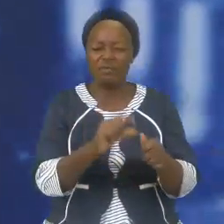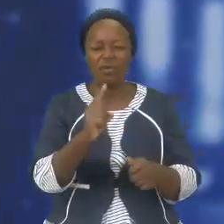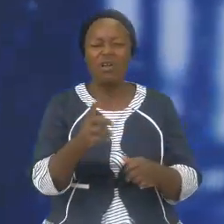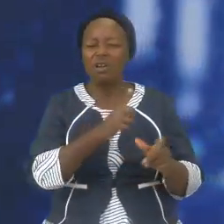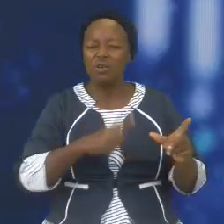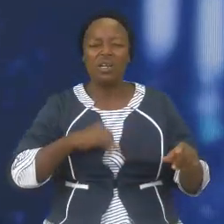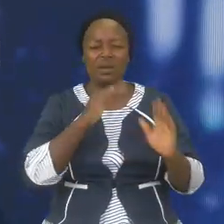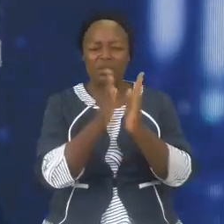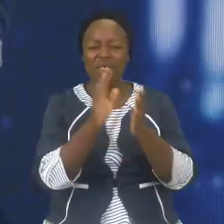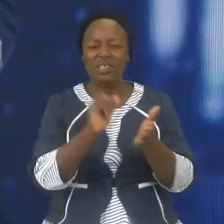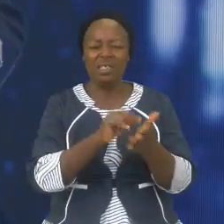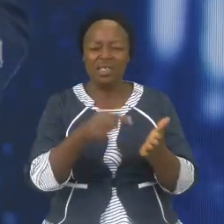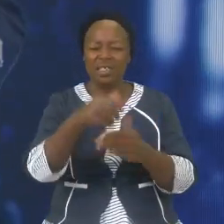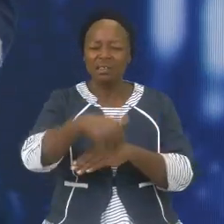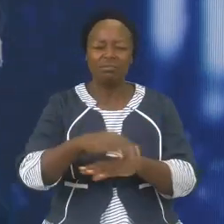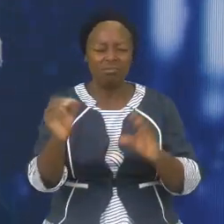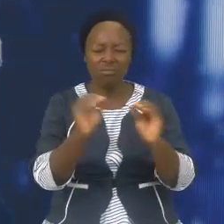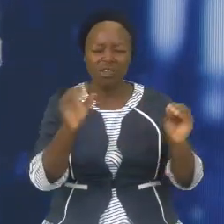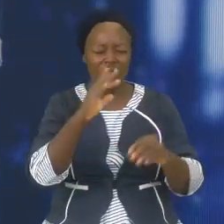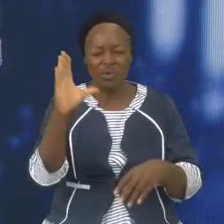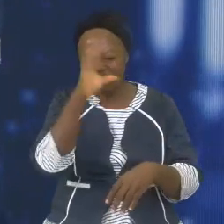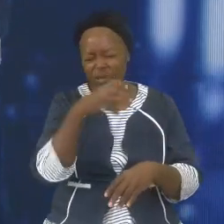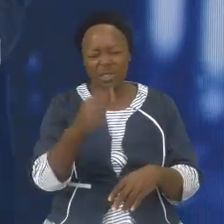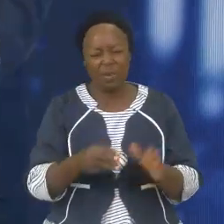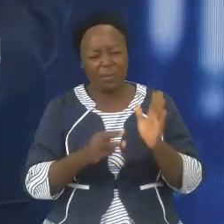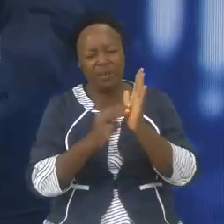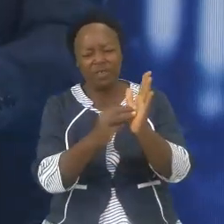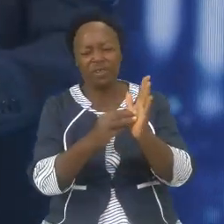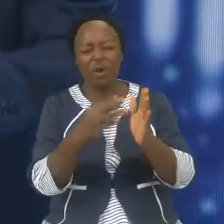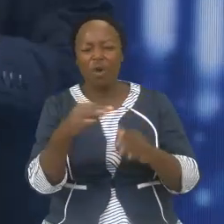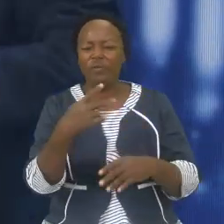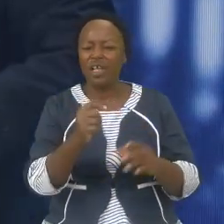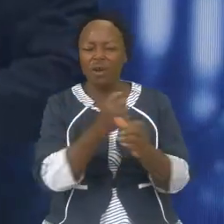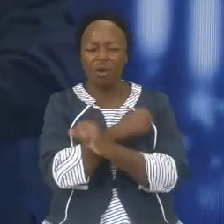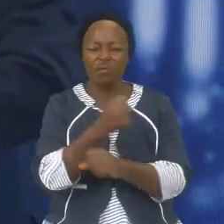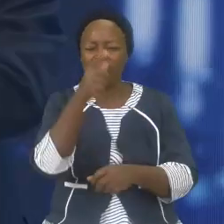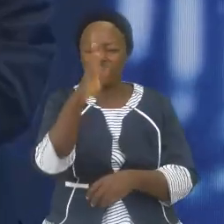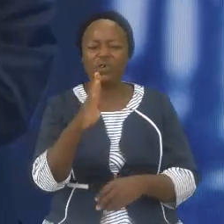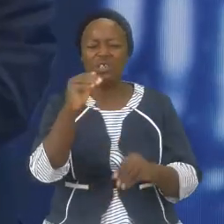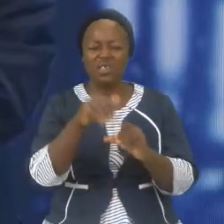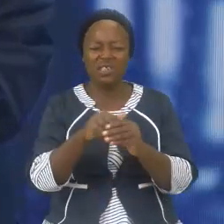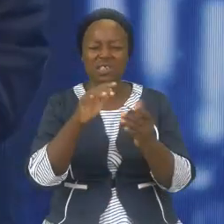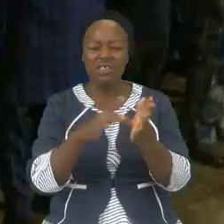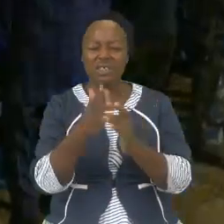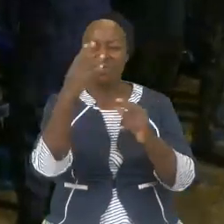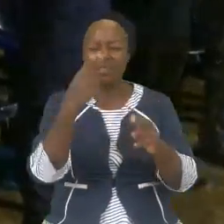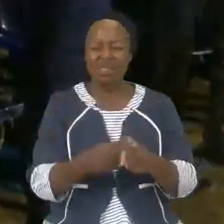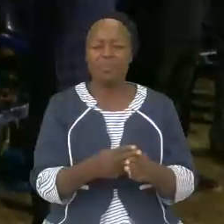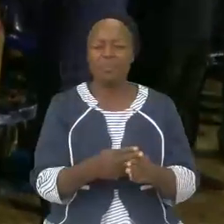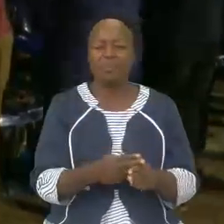tonight, none will miss the manifestation of the love of God in Jesus'